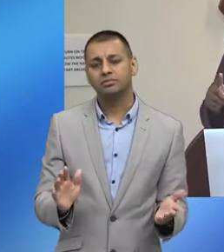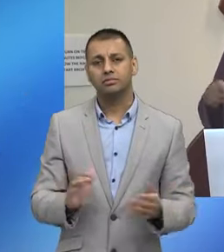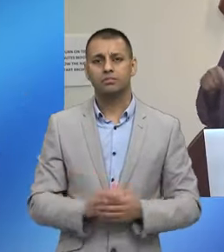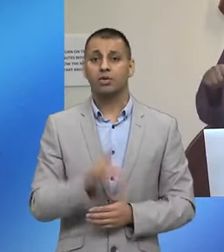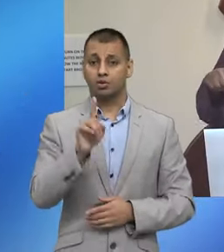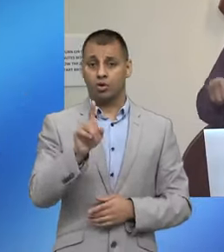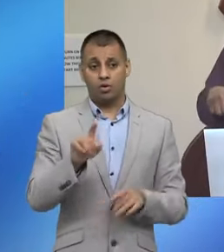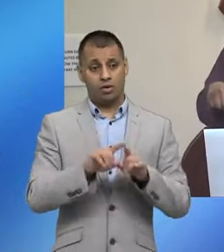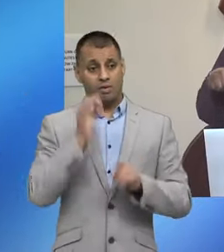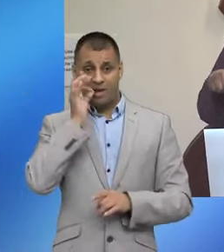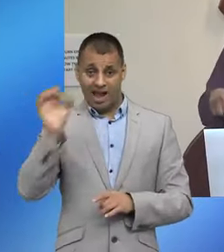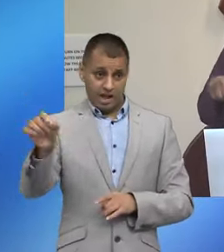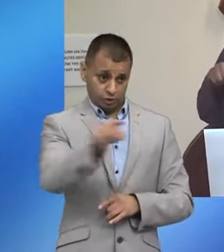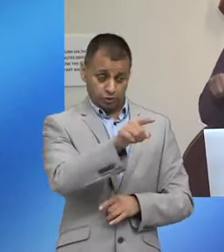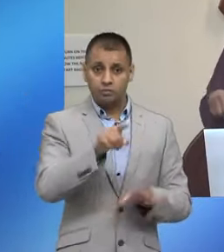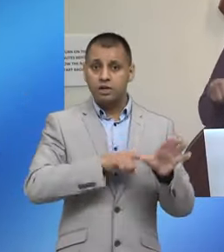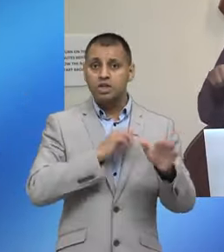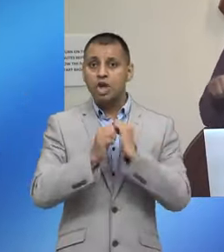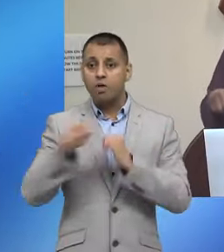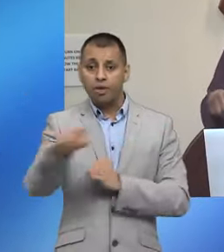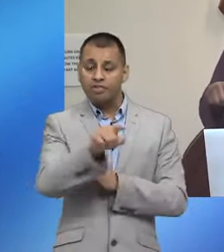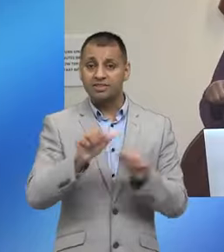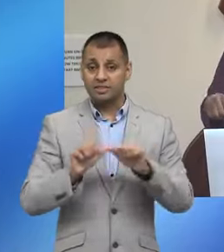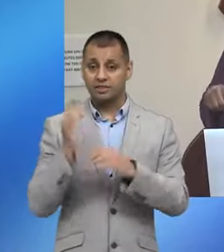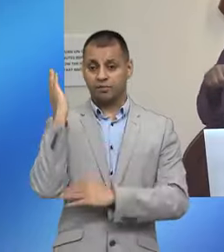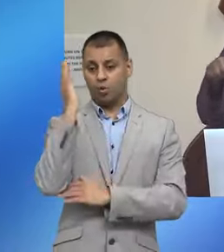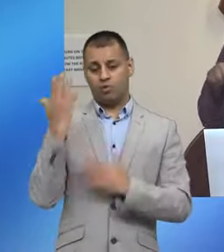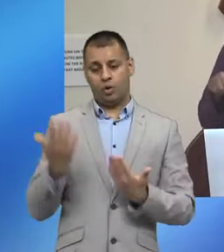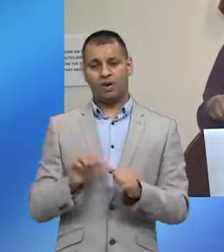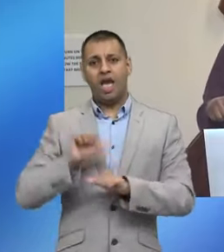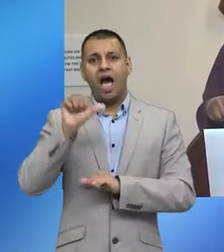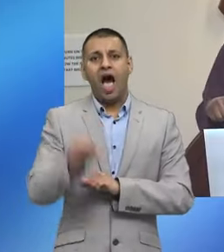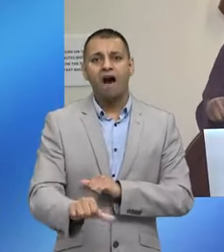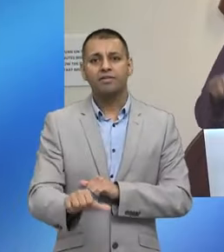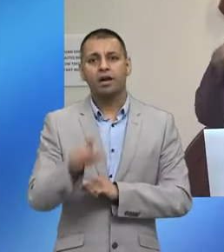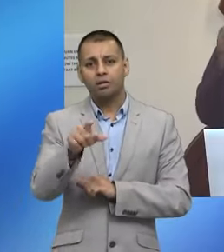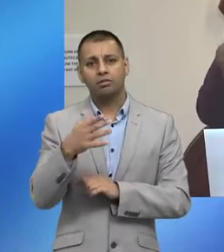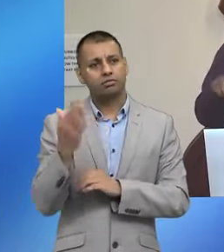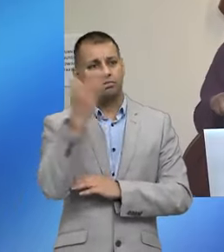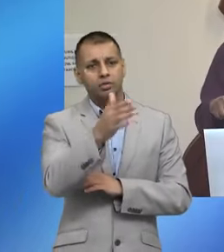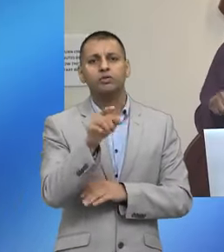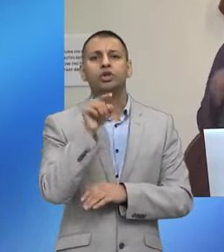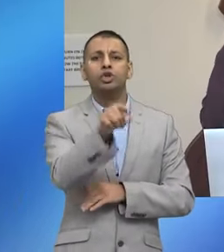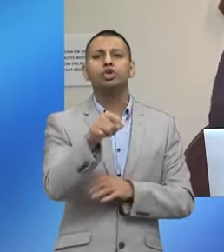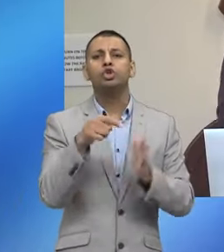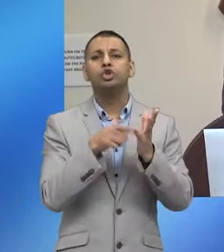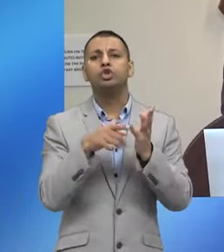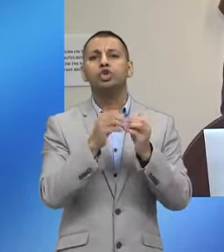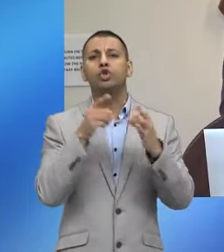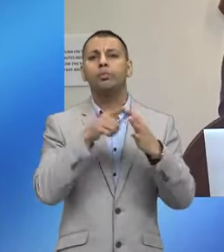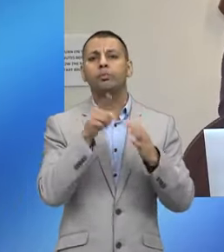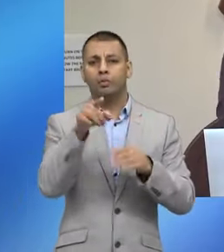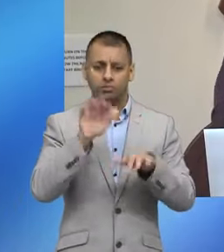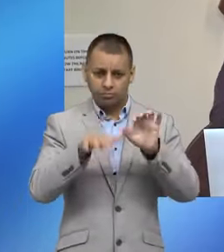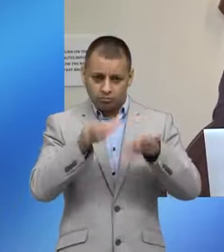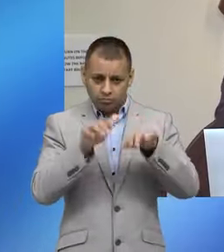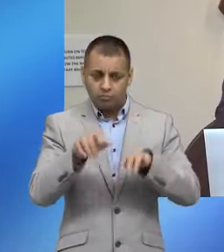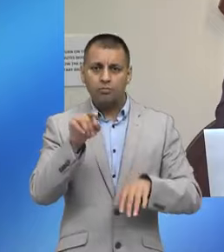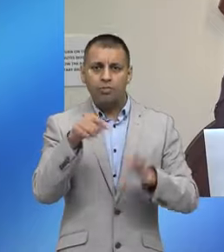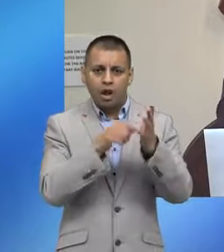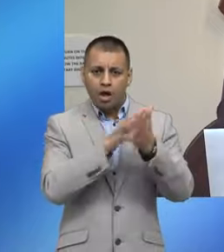brothers, after you leave this khutbah, you go on the internet and you go to YouTube and you put in that YouTube, the boy who